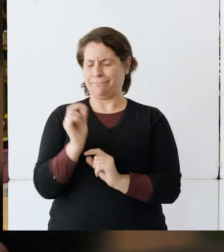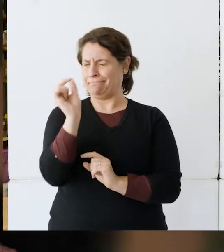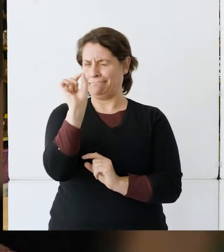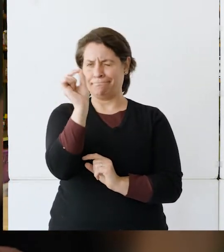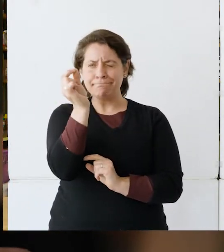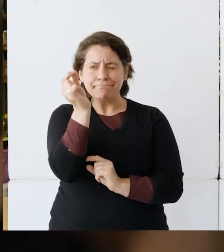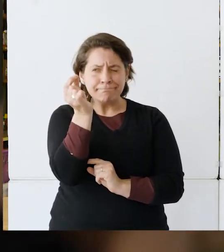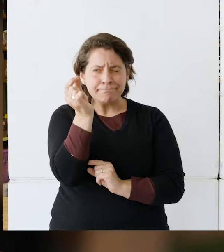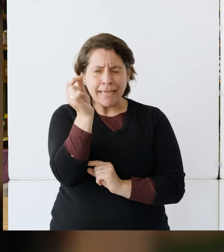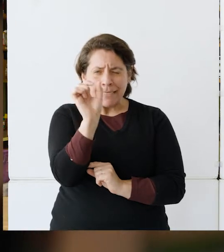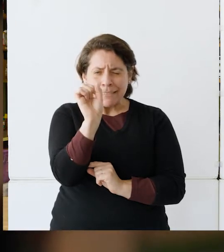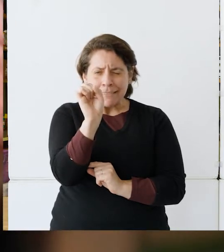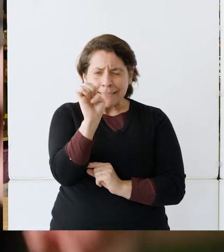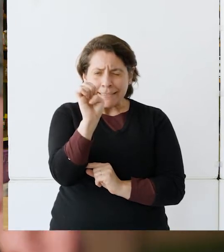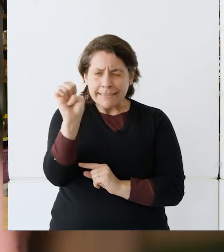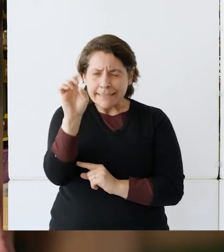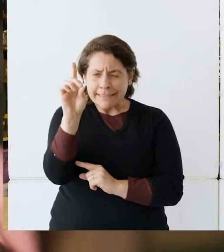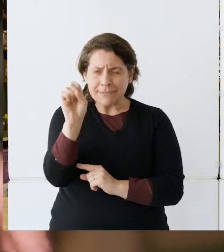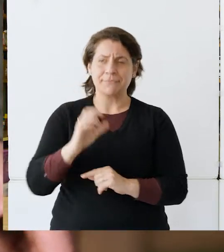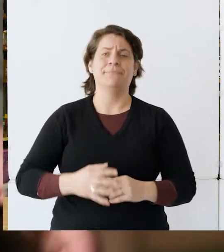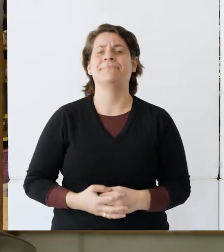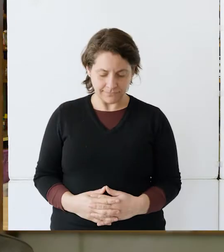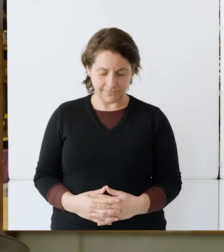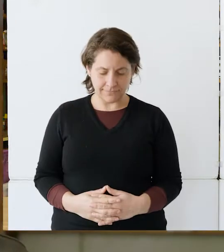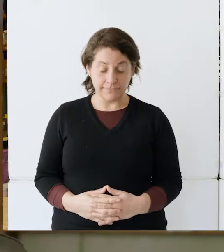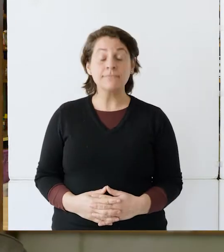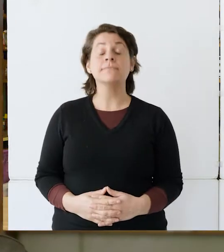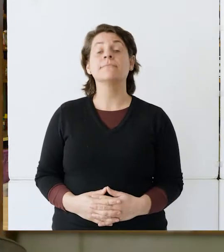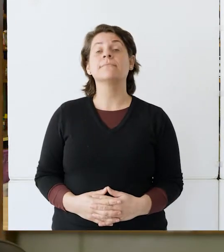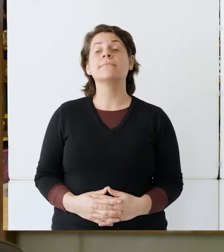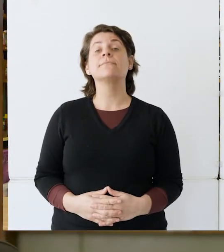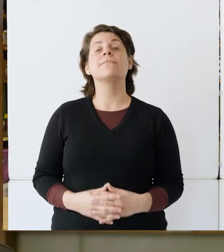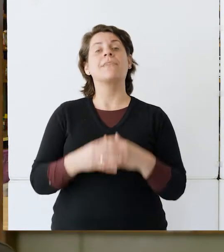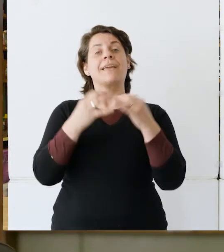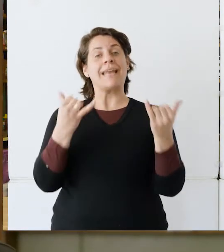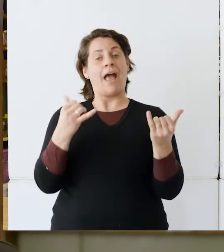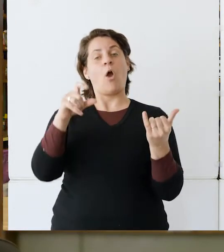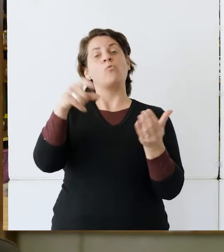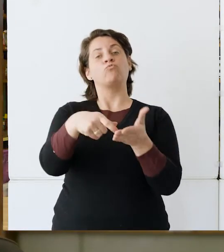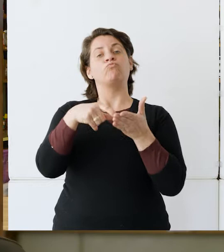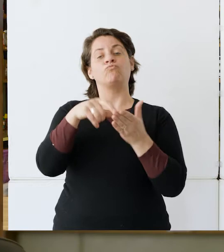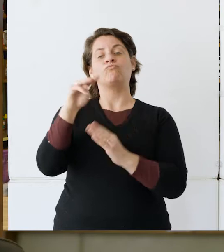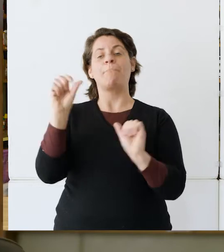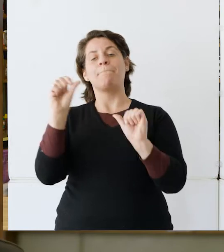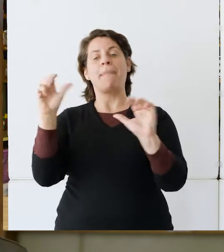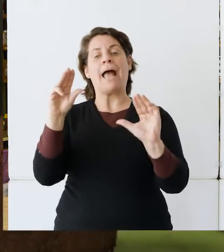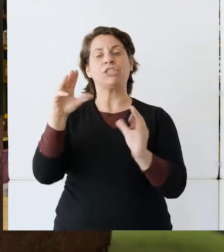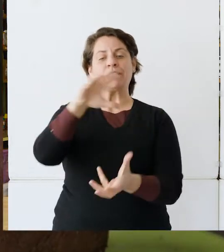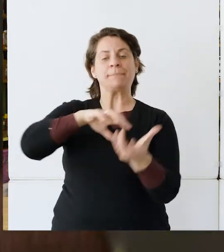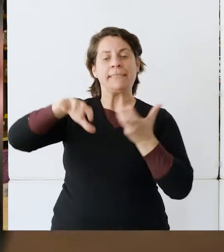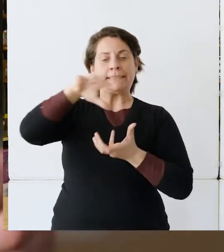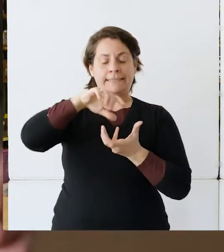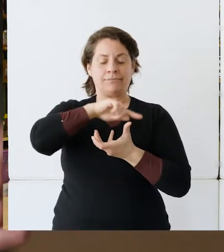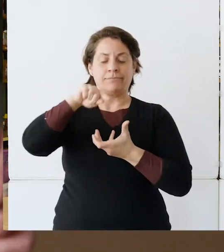it provides everything that the seeds need to germinate. So we're going to pinch off a size of magic